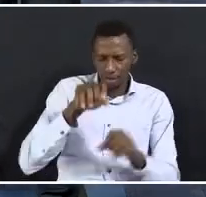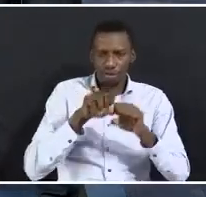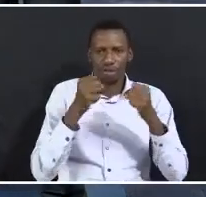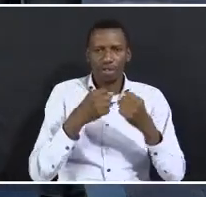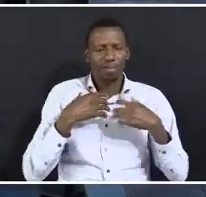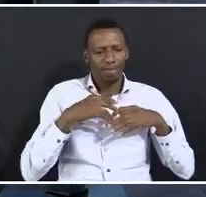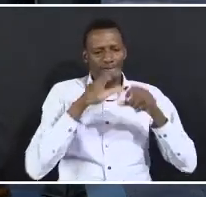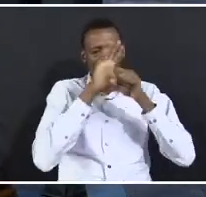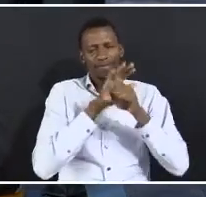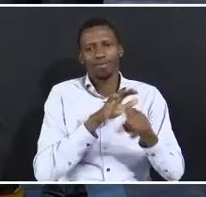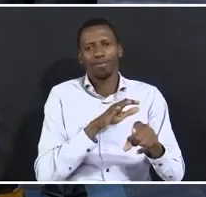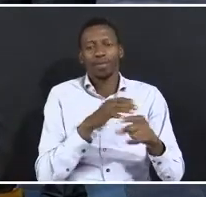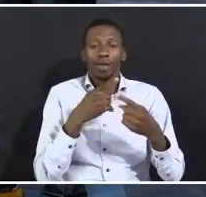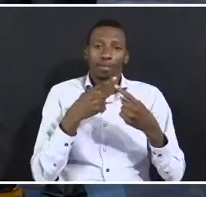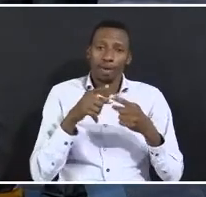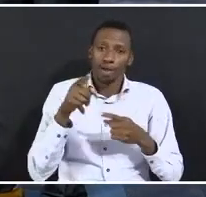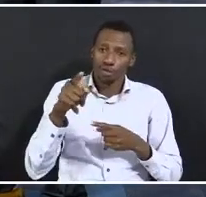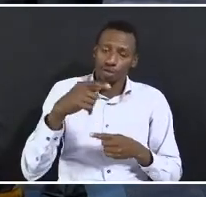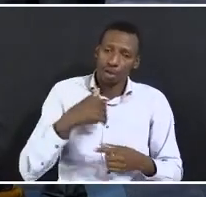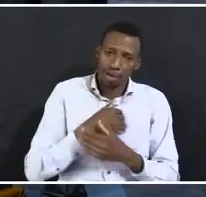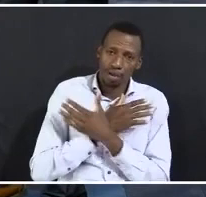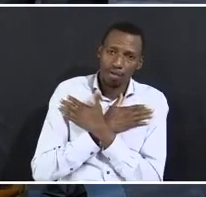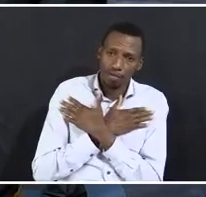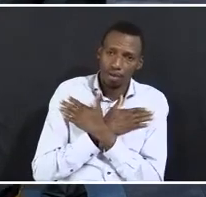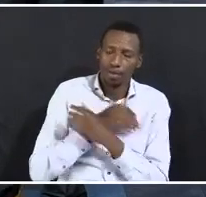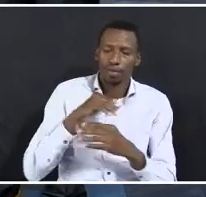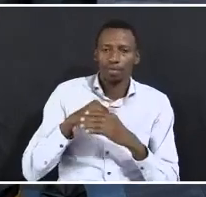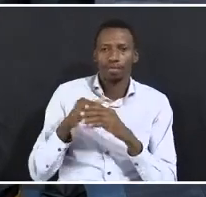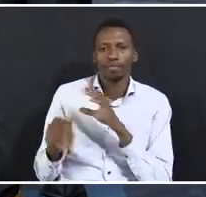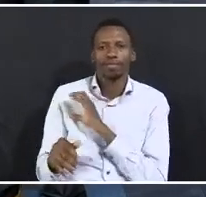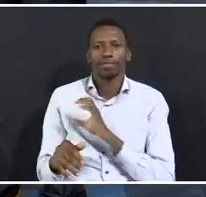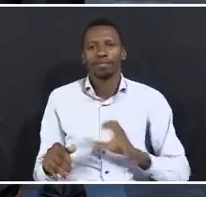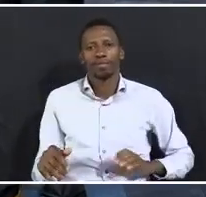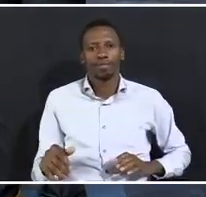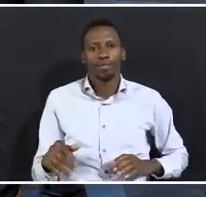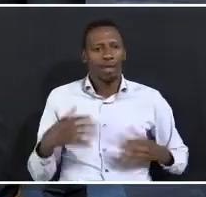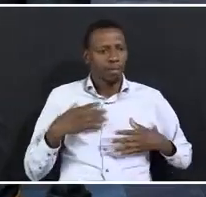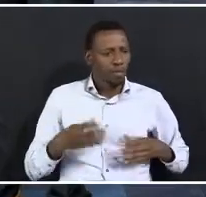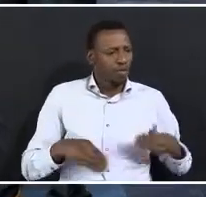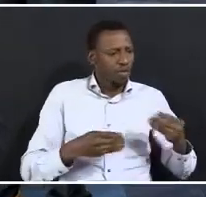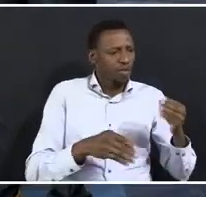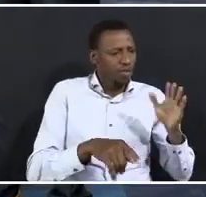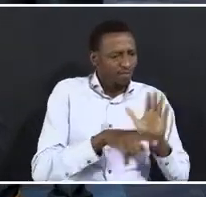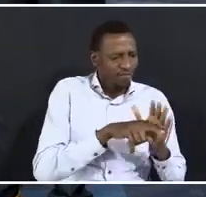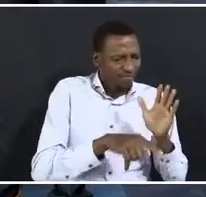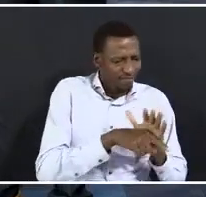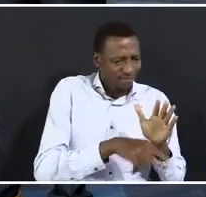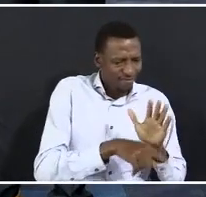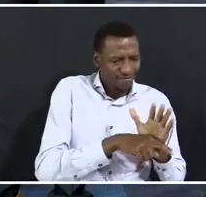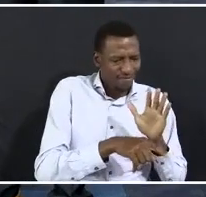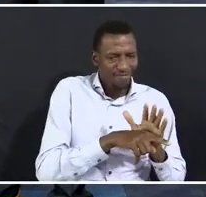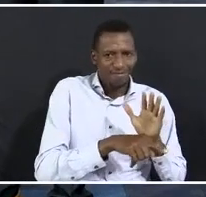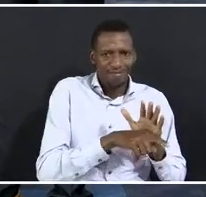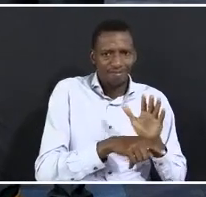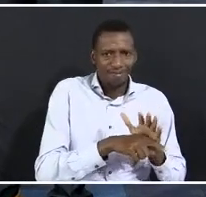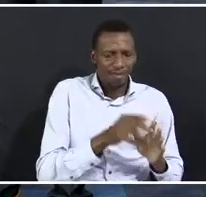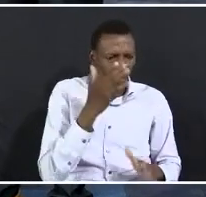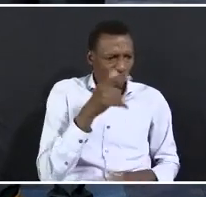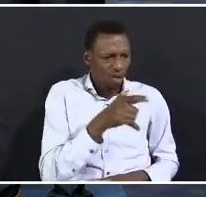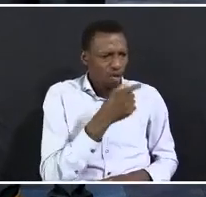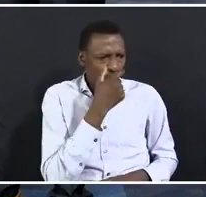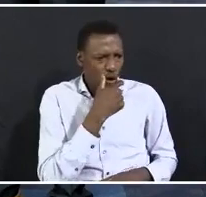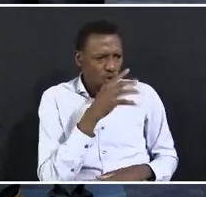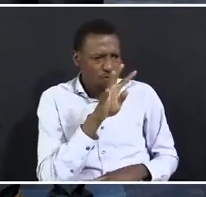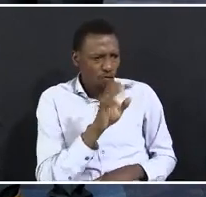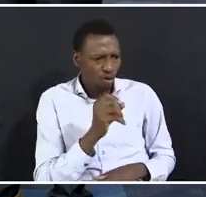I'm saying you have a friend in Christ. People can call you name. They can say, why is she 40